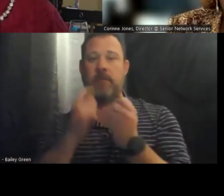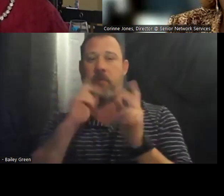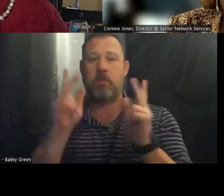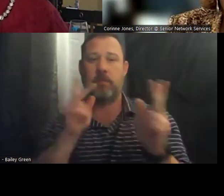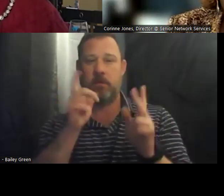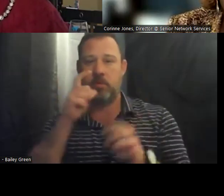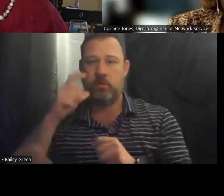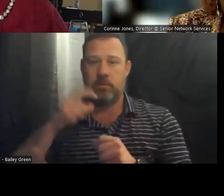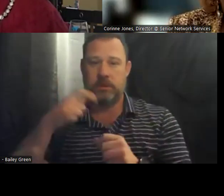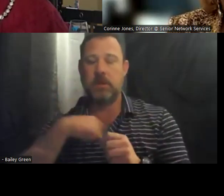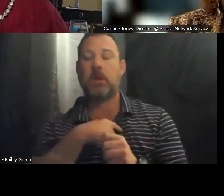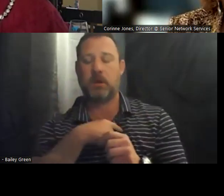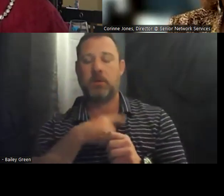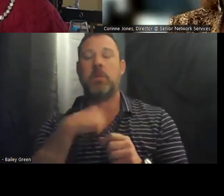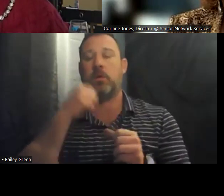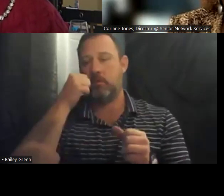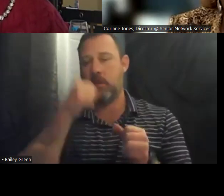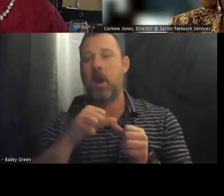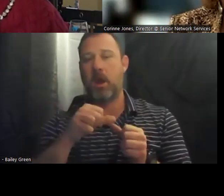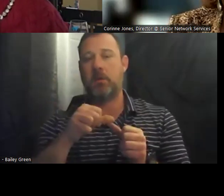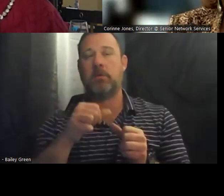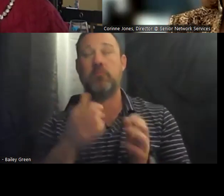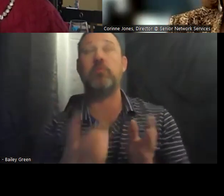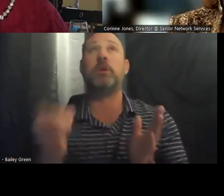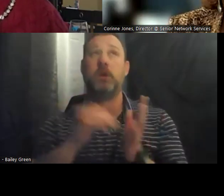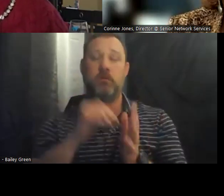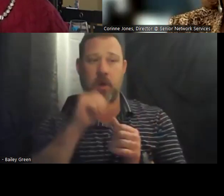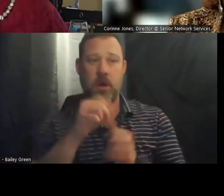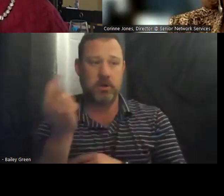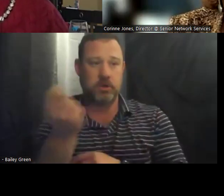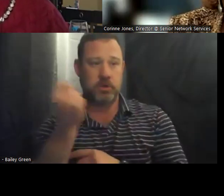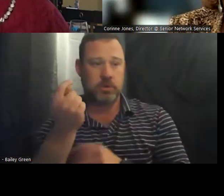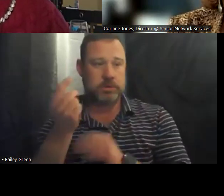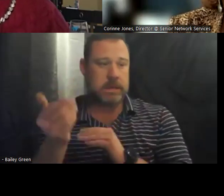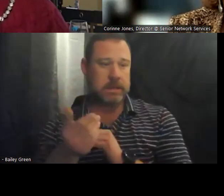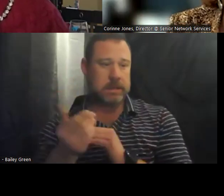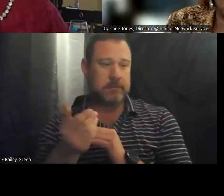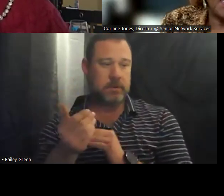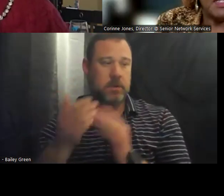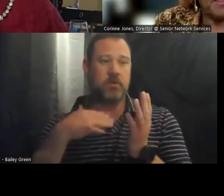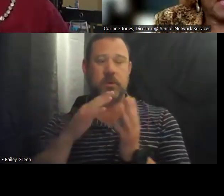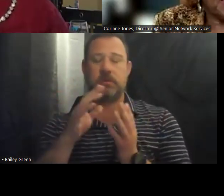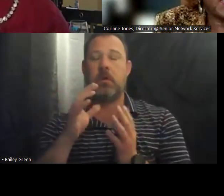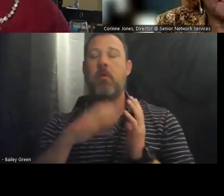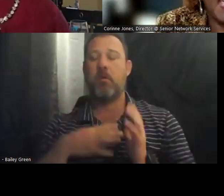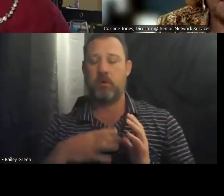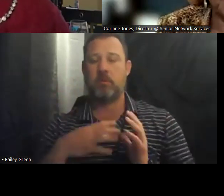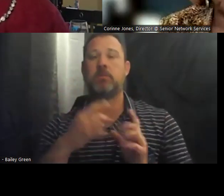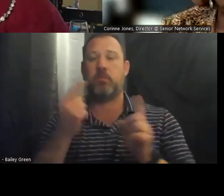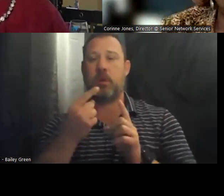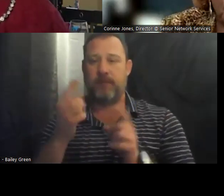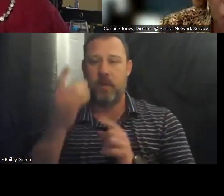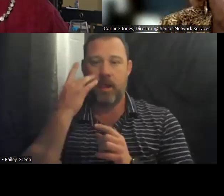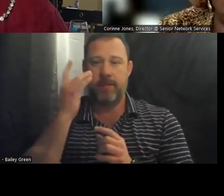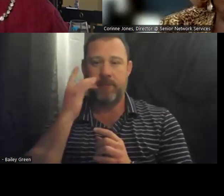us, we were reminded on Tuesday evening at the address to Congress that the priorities of